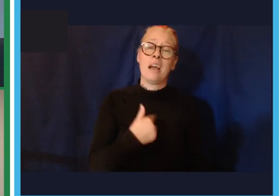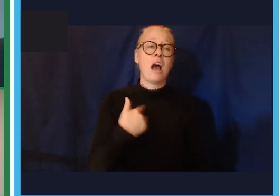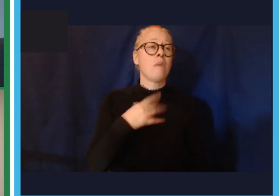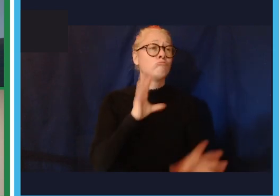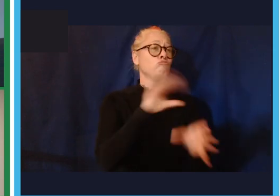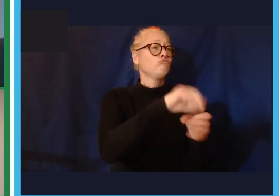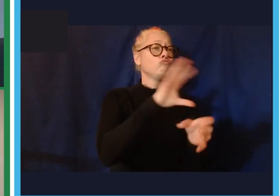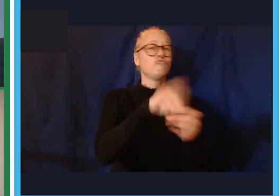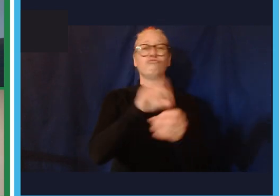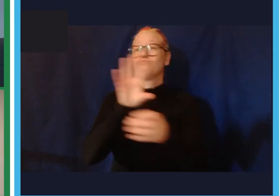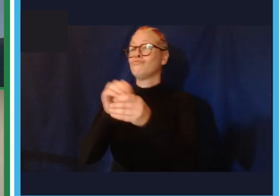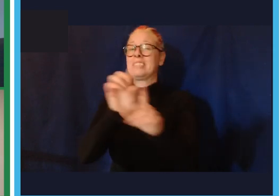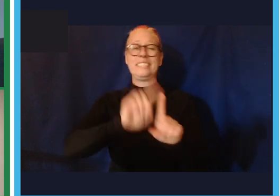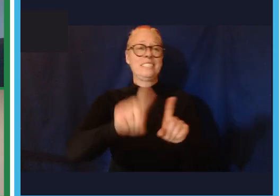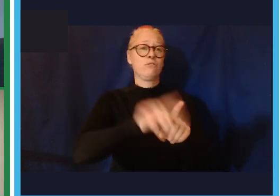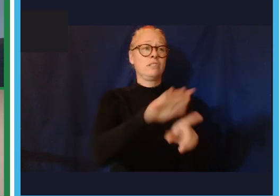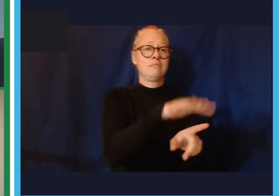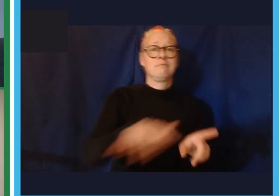high school.